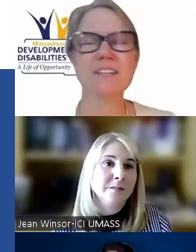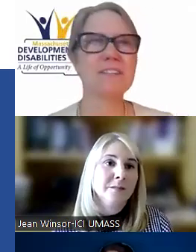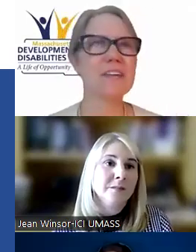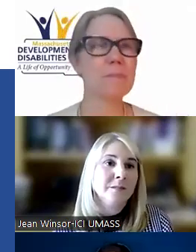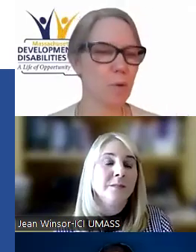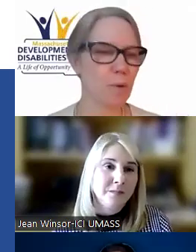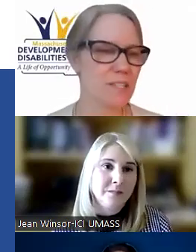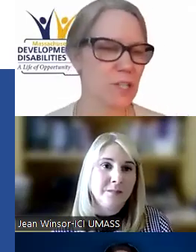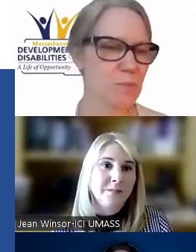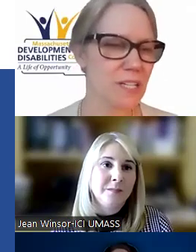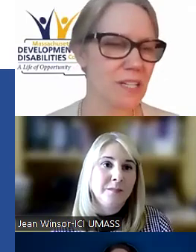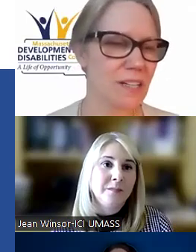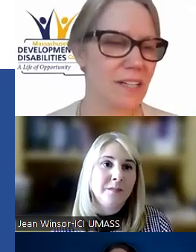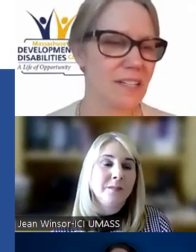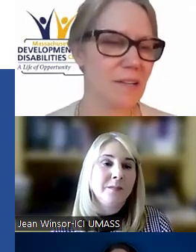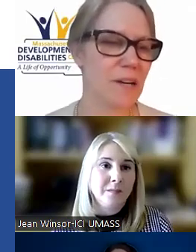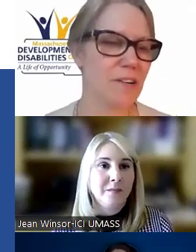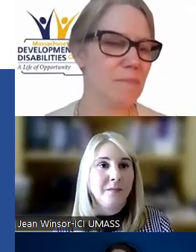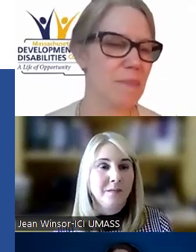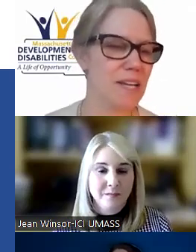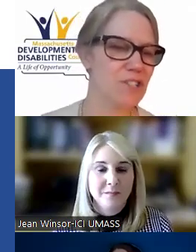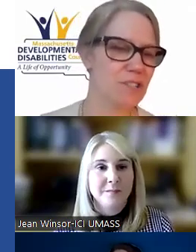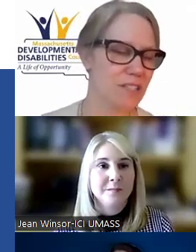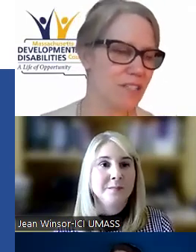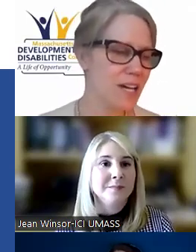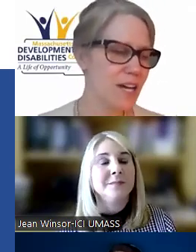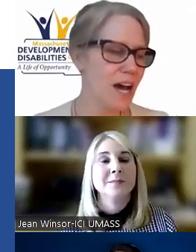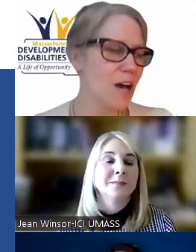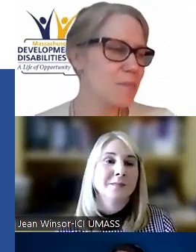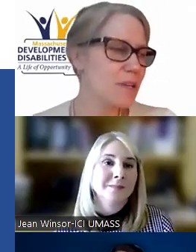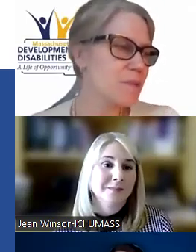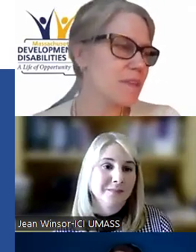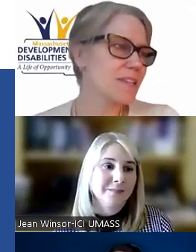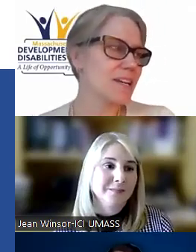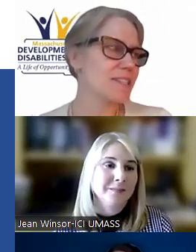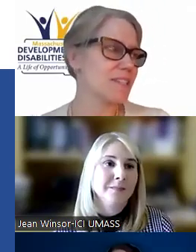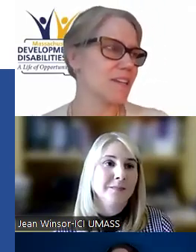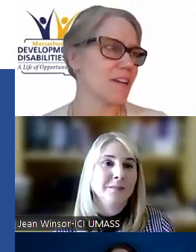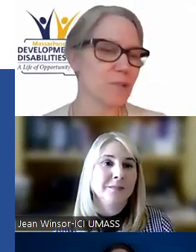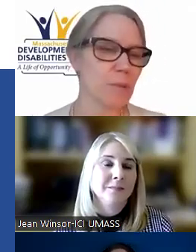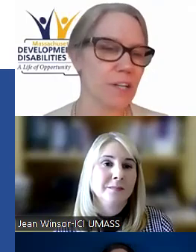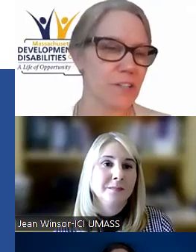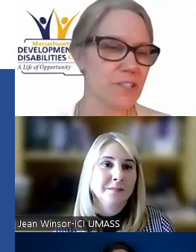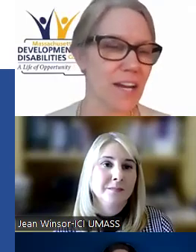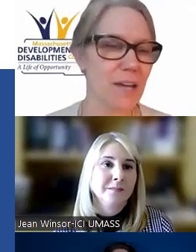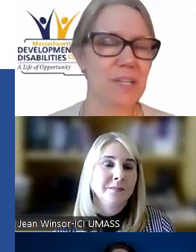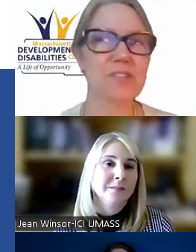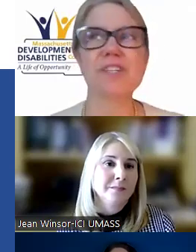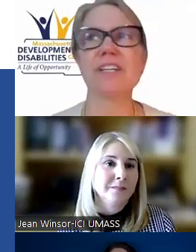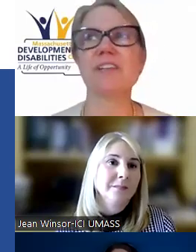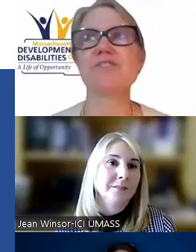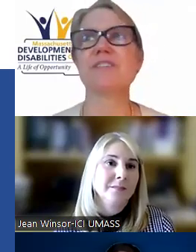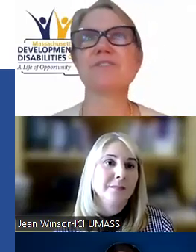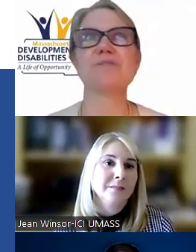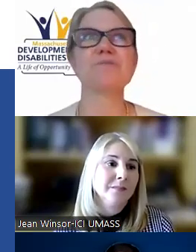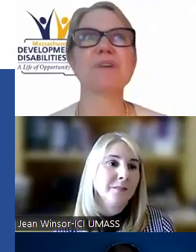it and think about ways in which we can collect data better in Massachusetts. Some of the things that I see that are real barriers, and I'd be interested